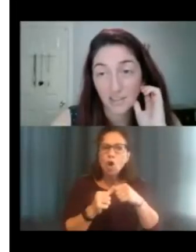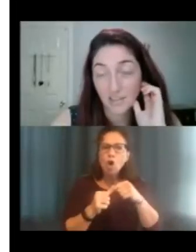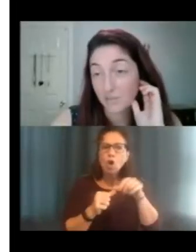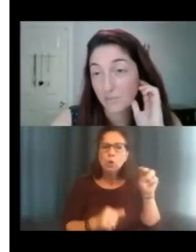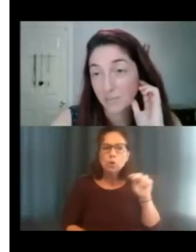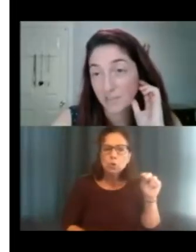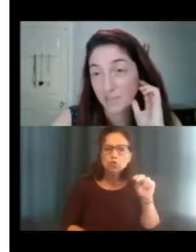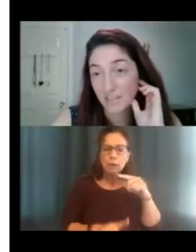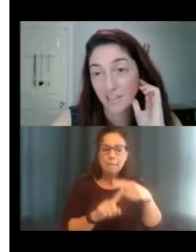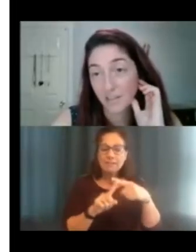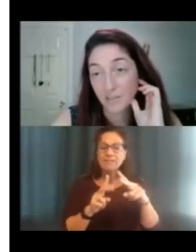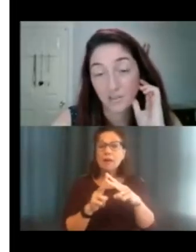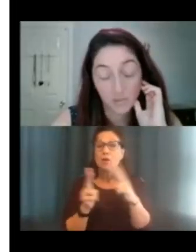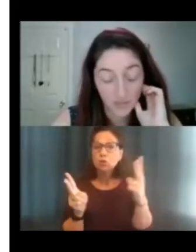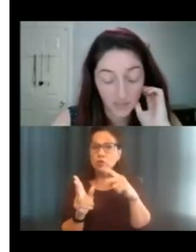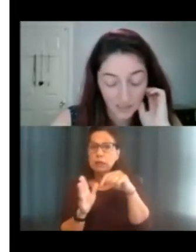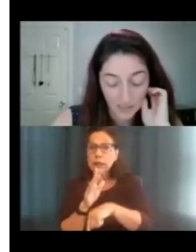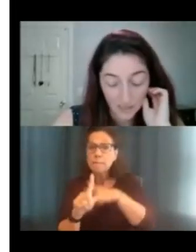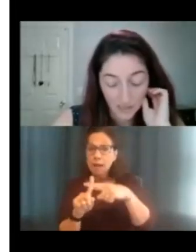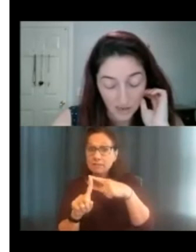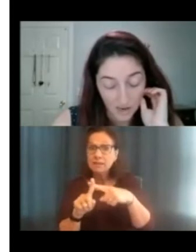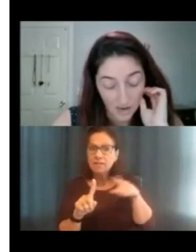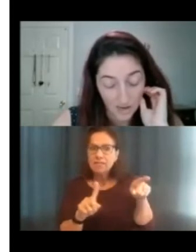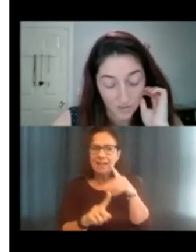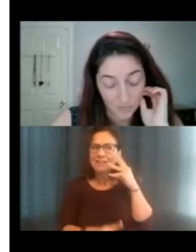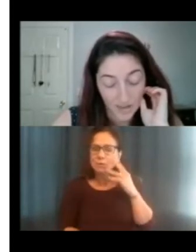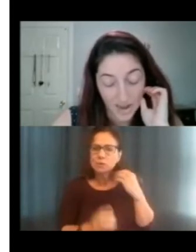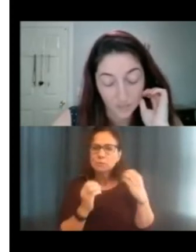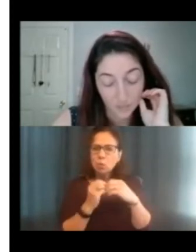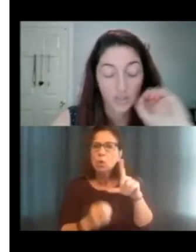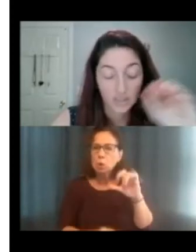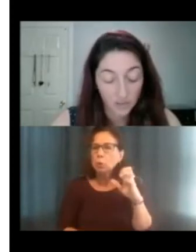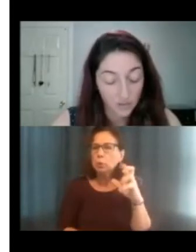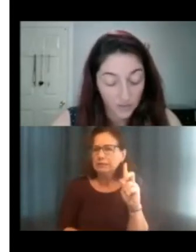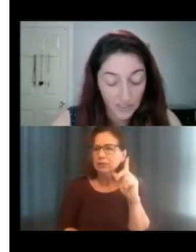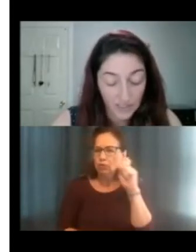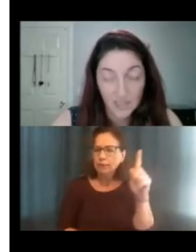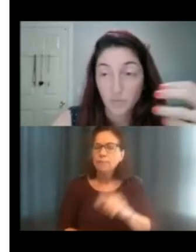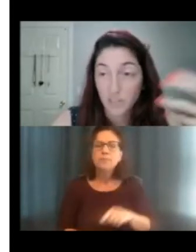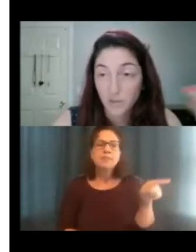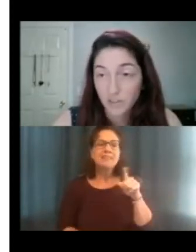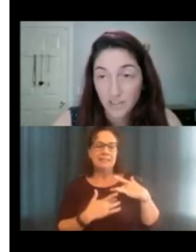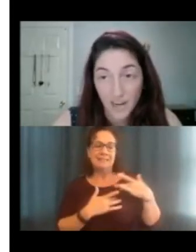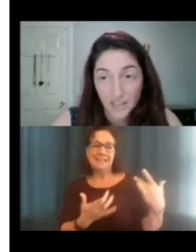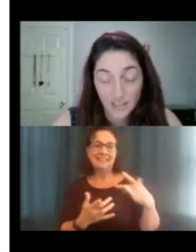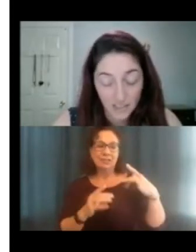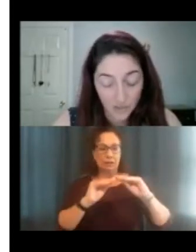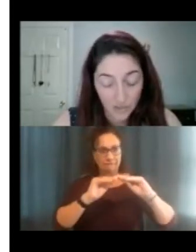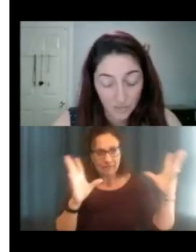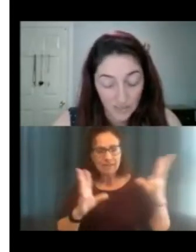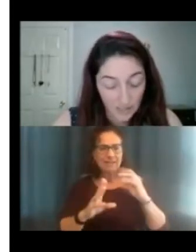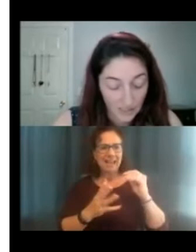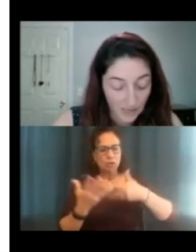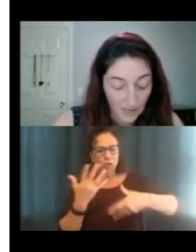positive dream experiences like lucid dreams. They have more sensory vividness and more social interactions